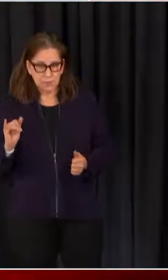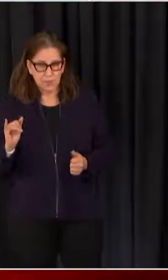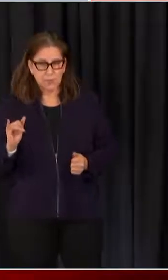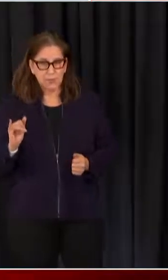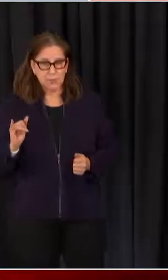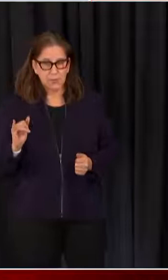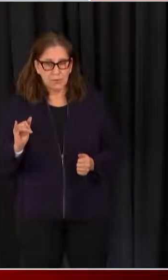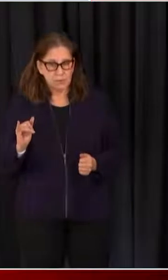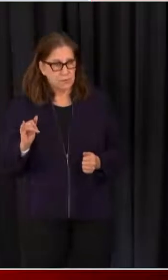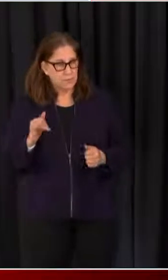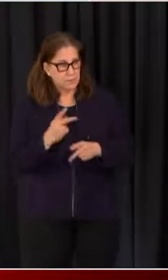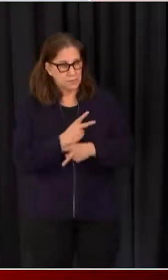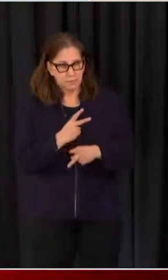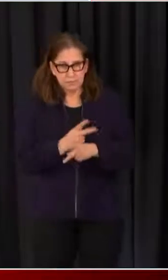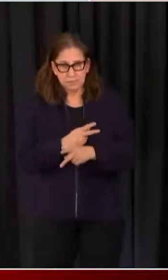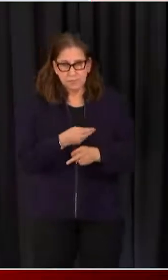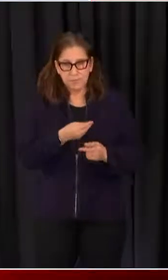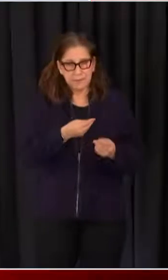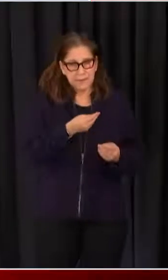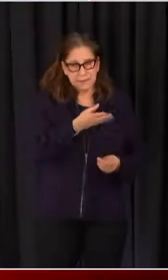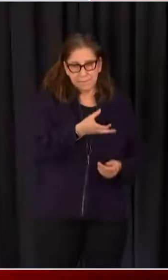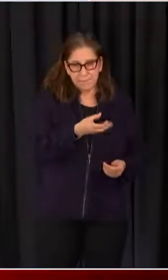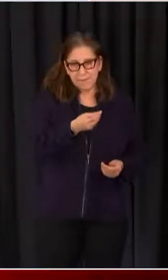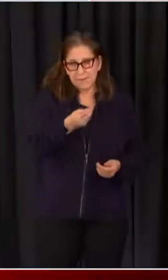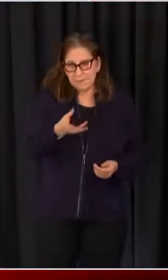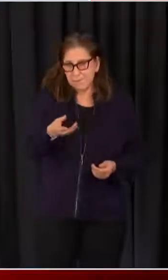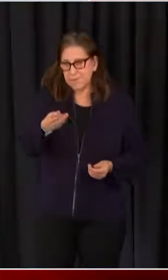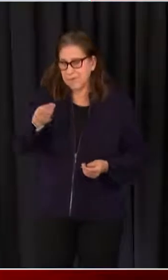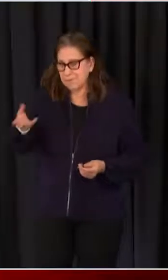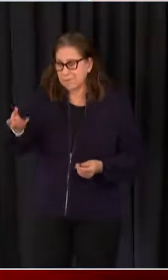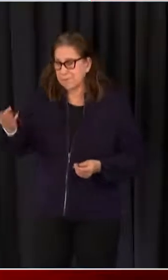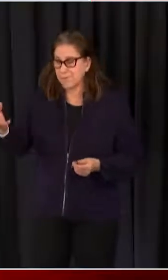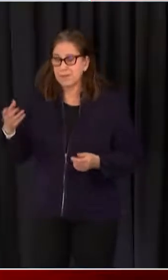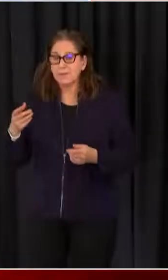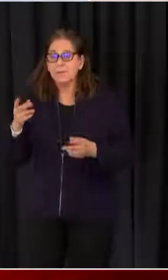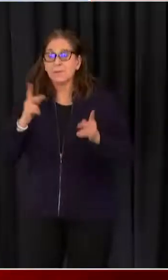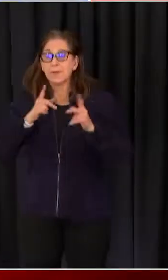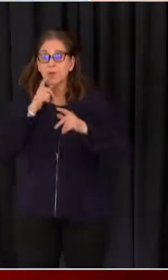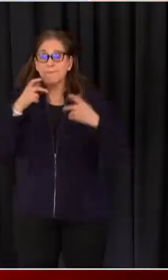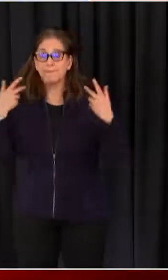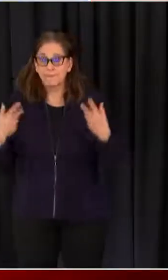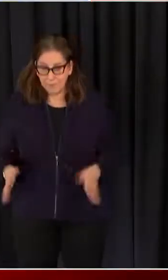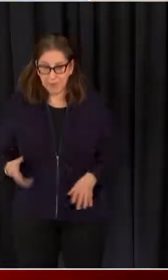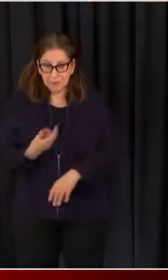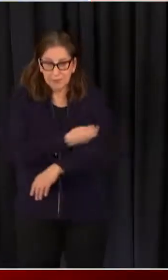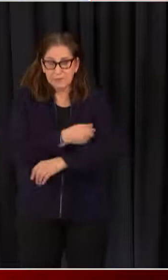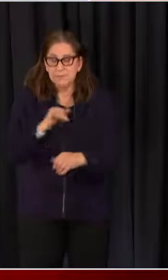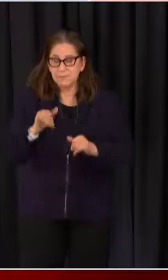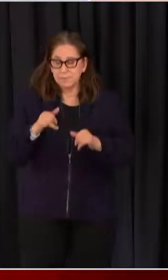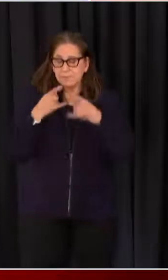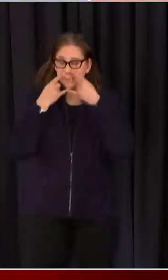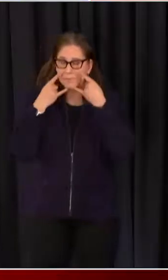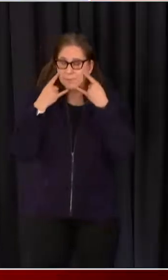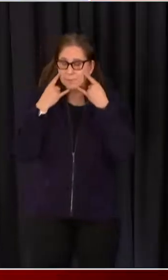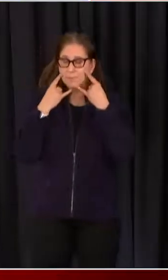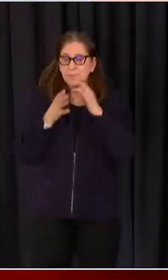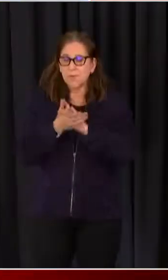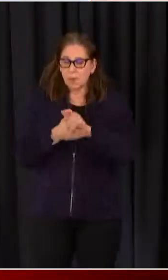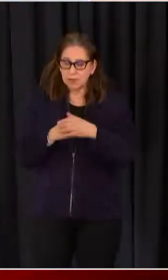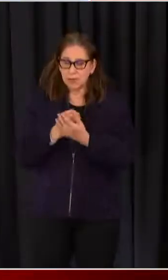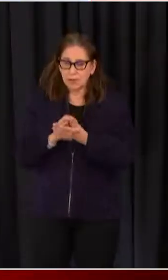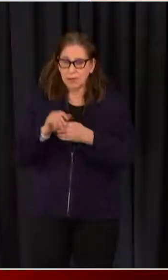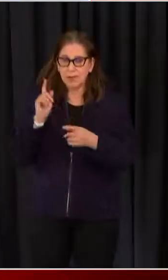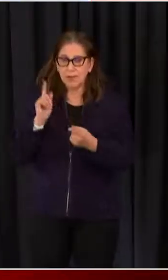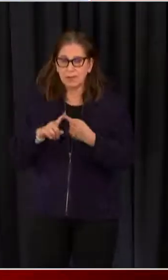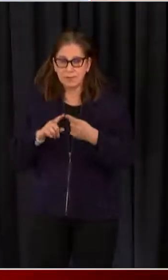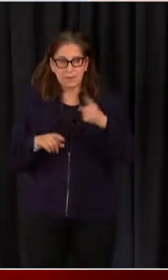that the need to continue to wear your mask, to wash your hands, to keep your distance, and to avoid large crowds is still very